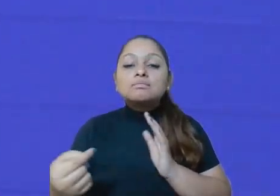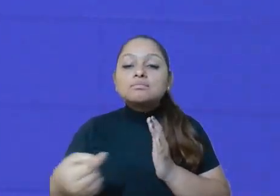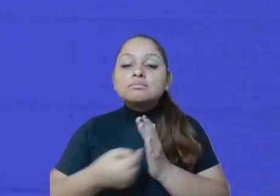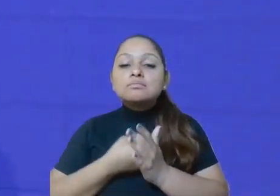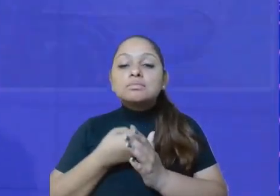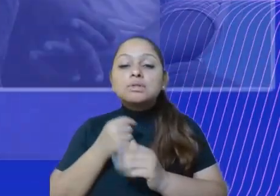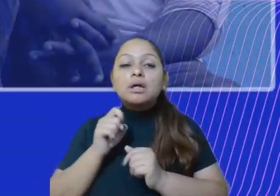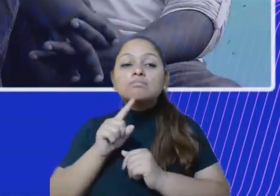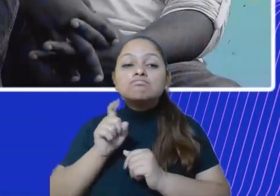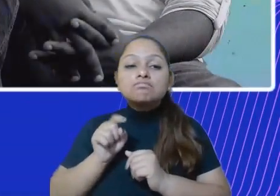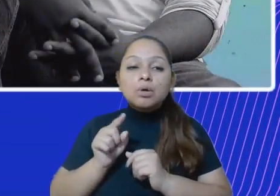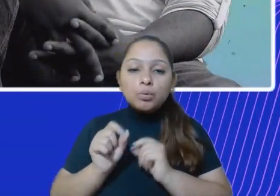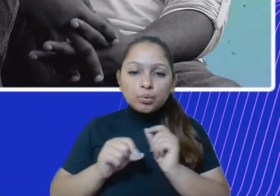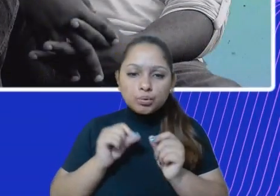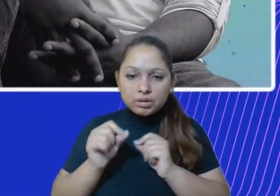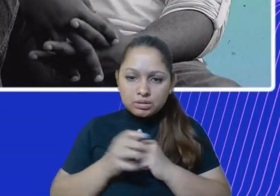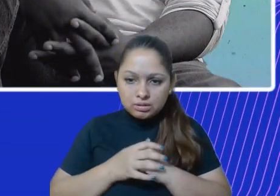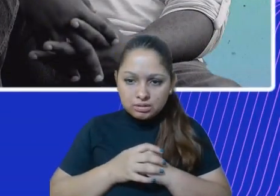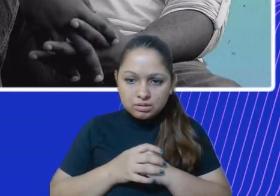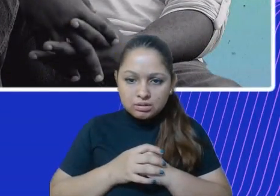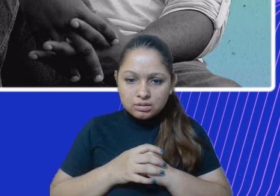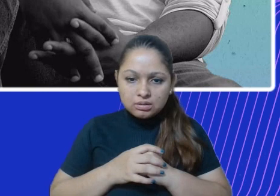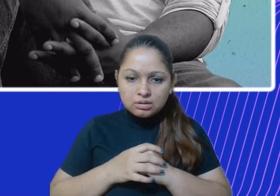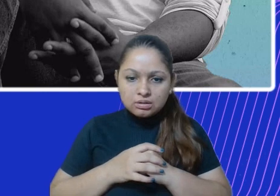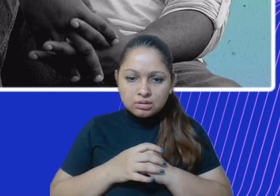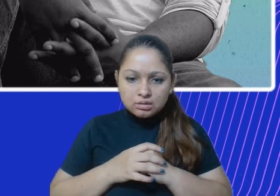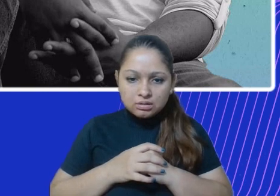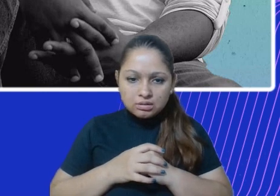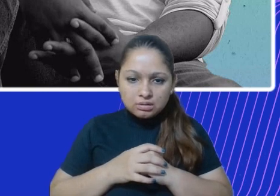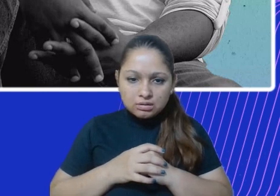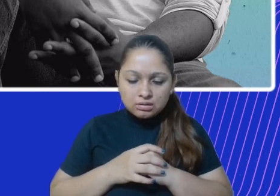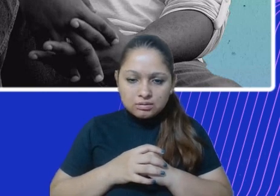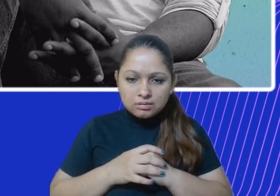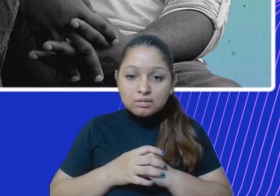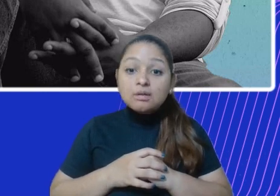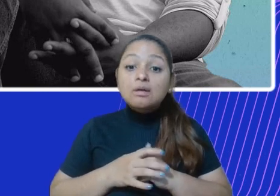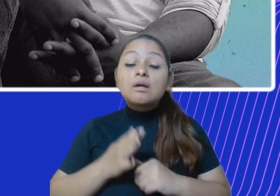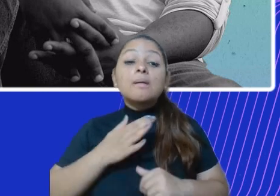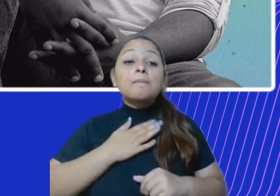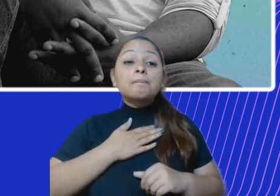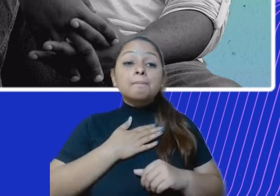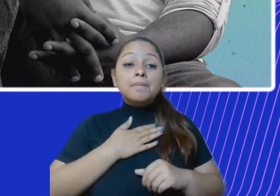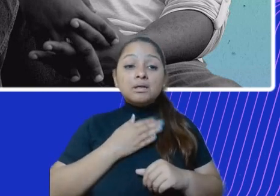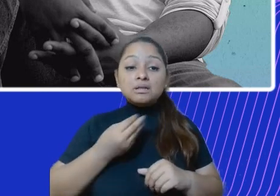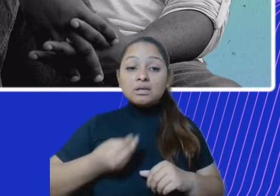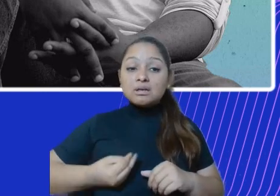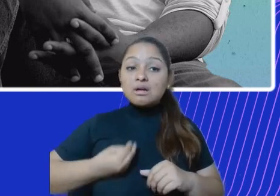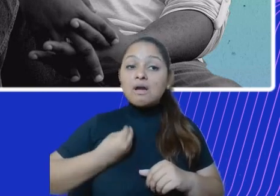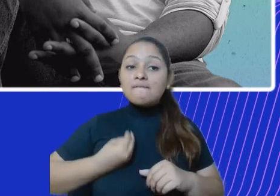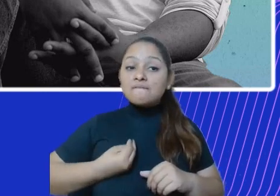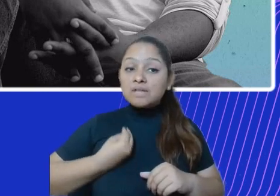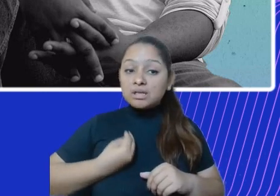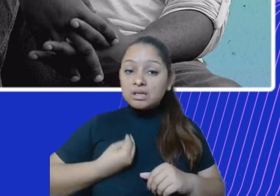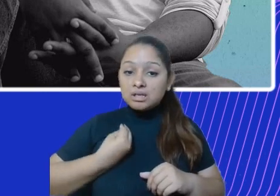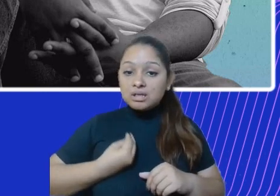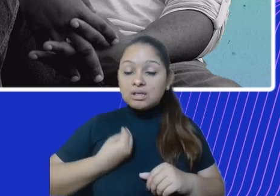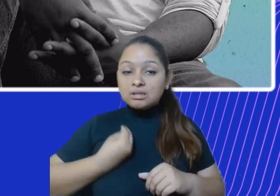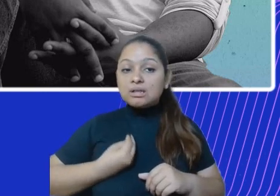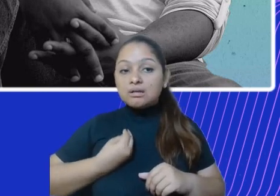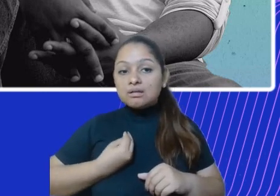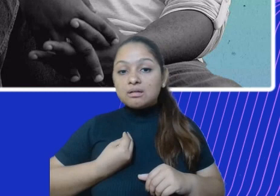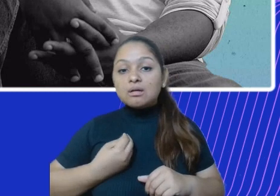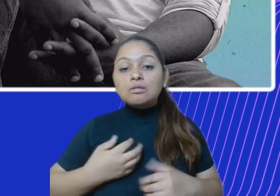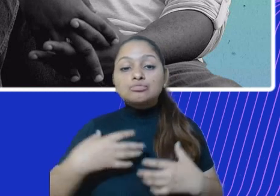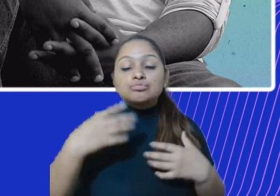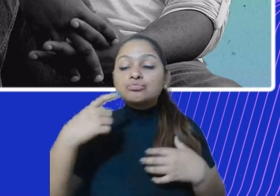ourselves is, do you think the way we react to the crisis isn't part of the crisis